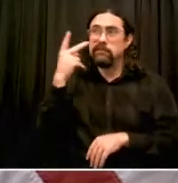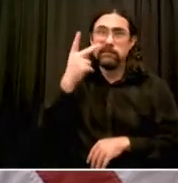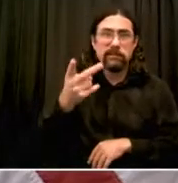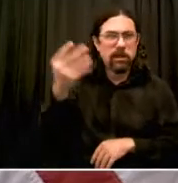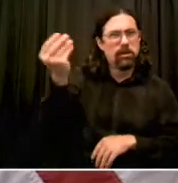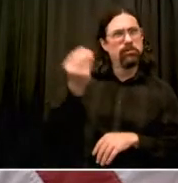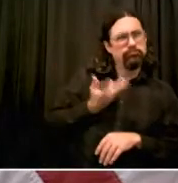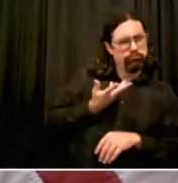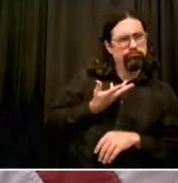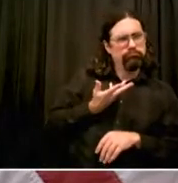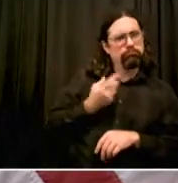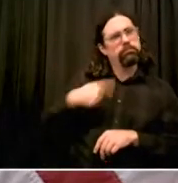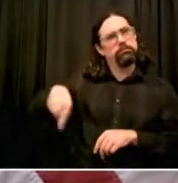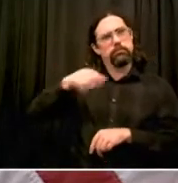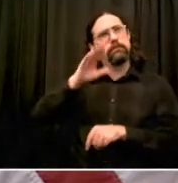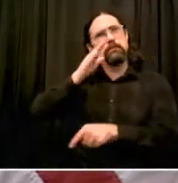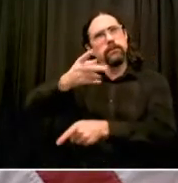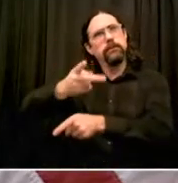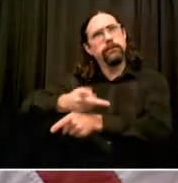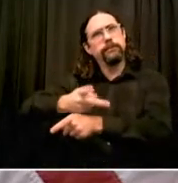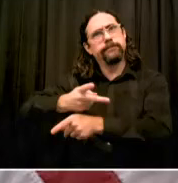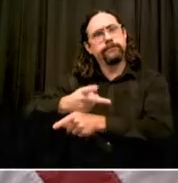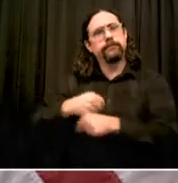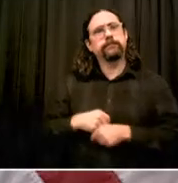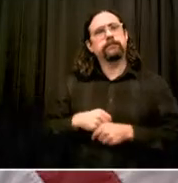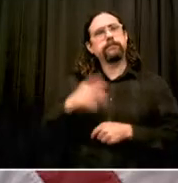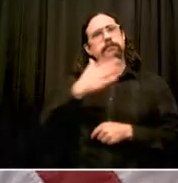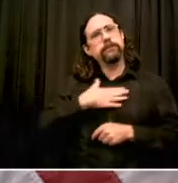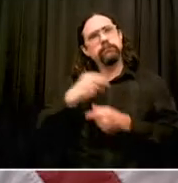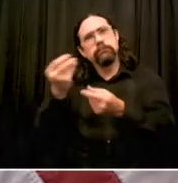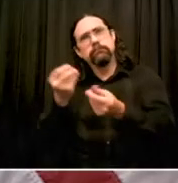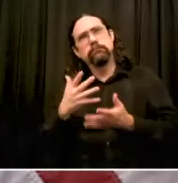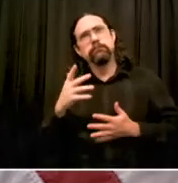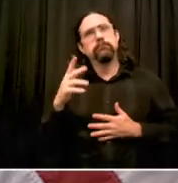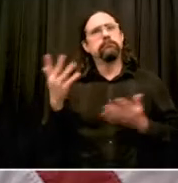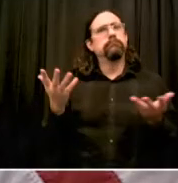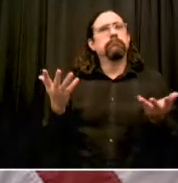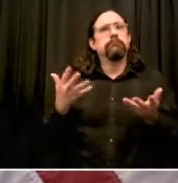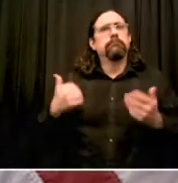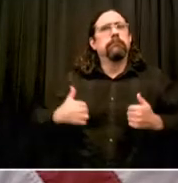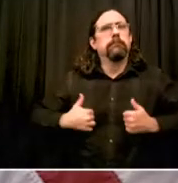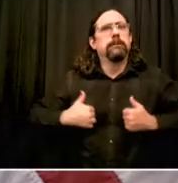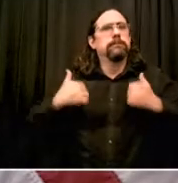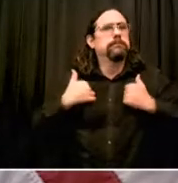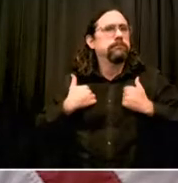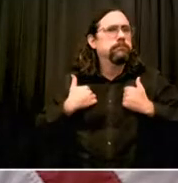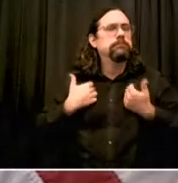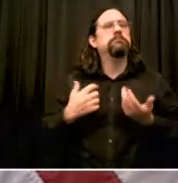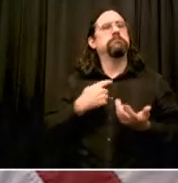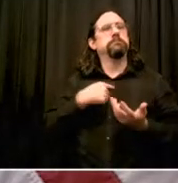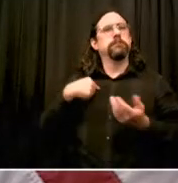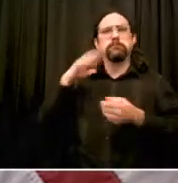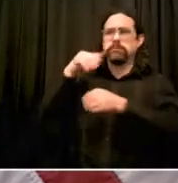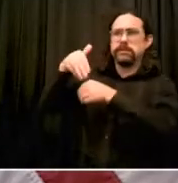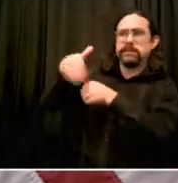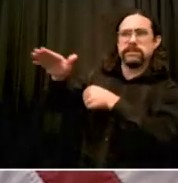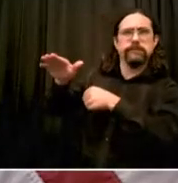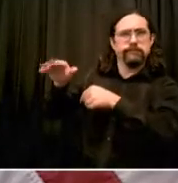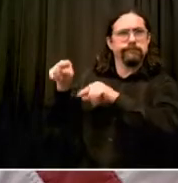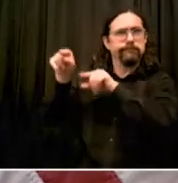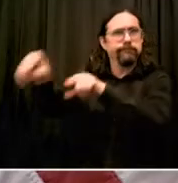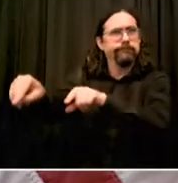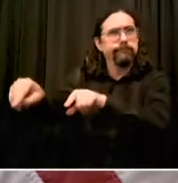the locations. Anyone who tells us about an encampment, we're going to have it addressed right away by homeless